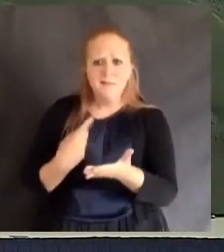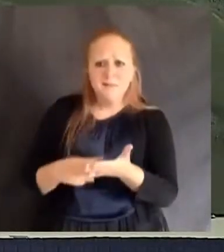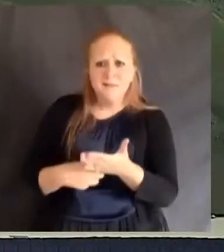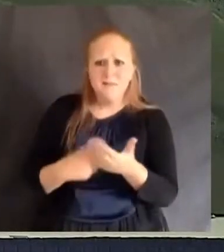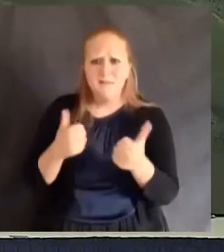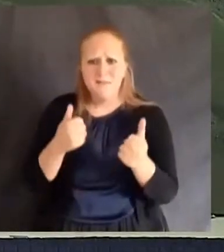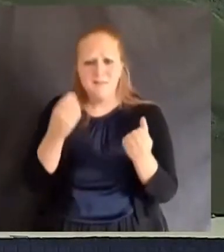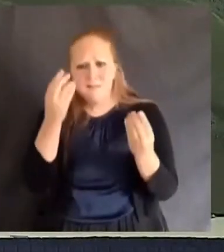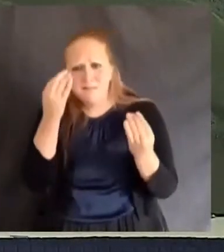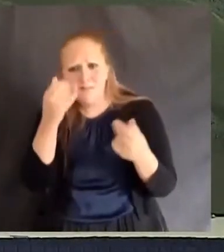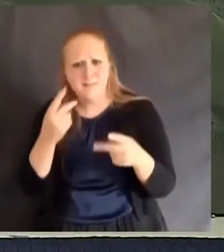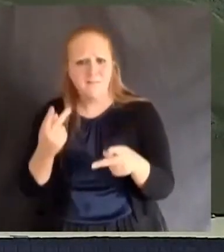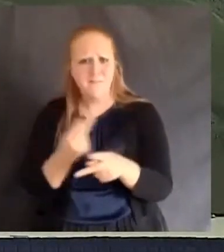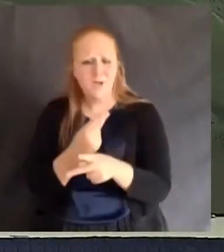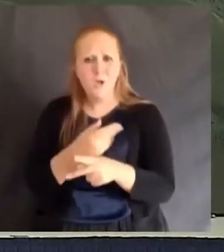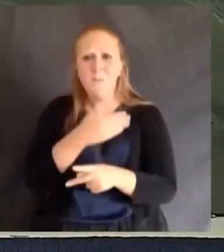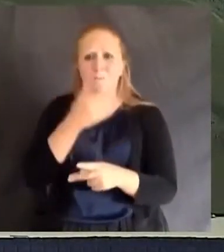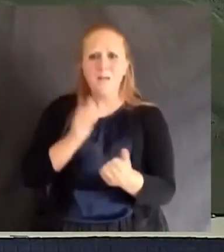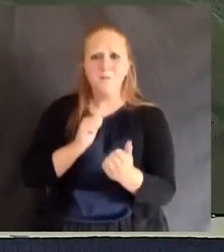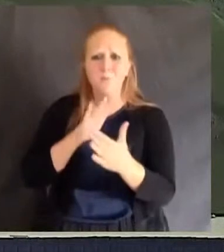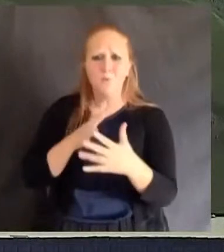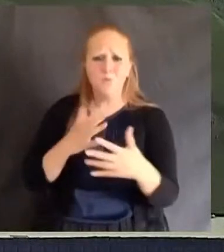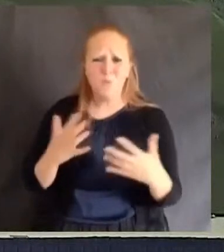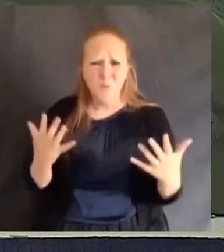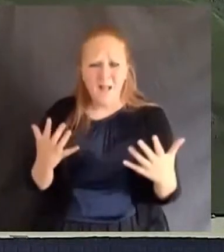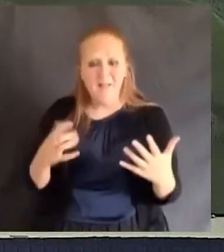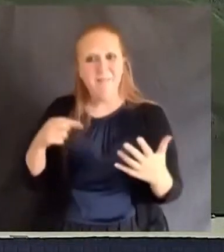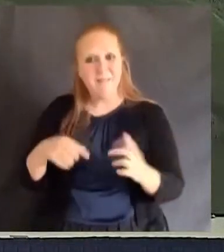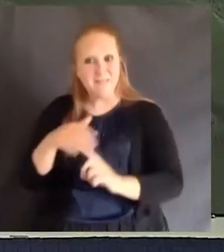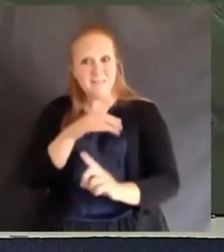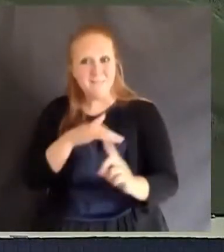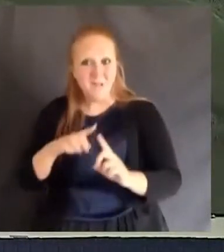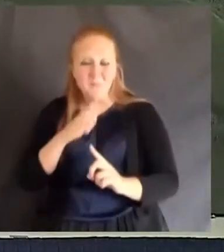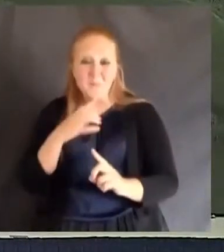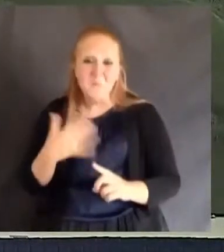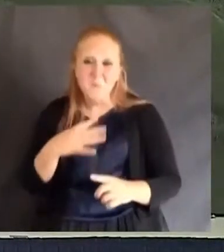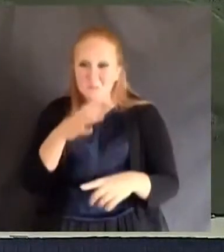in this very complex environment.